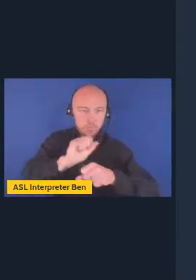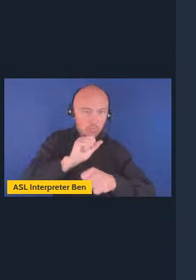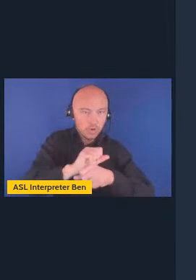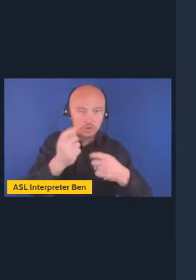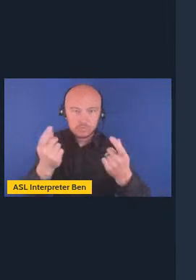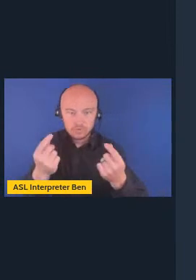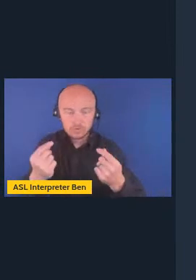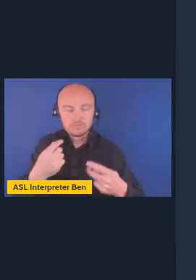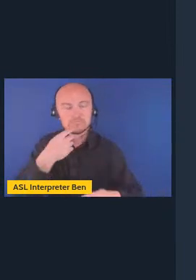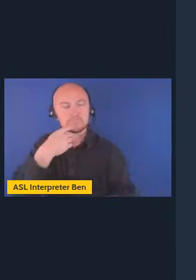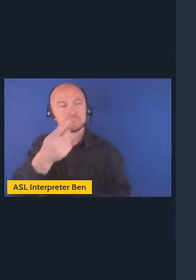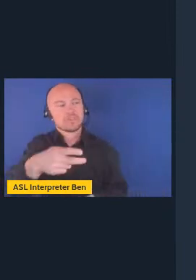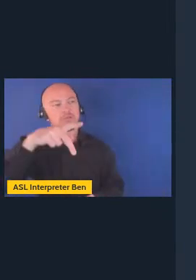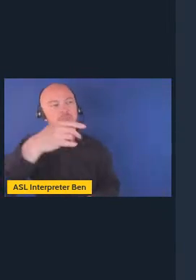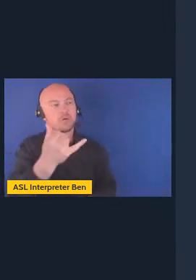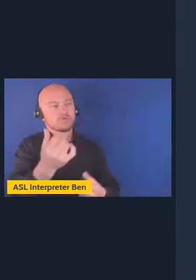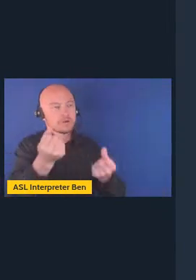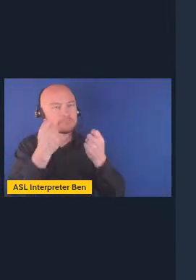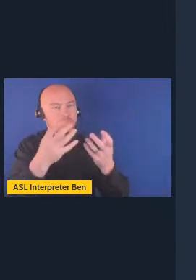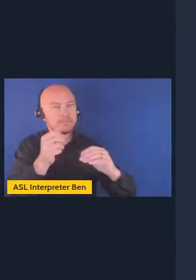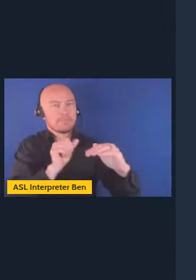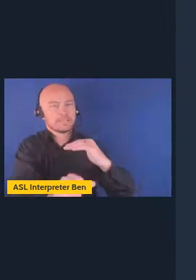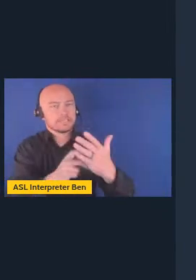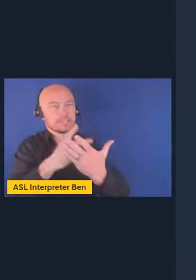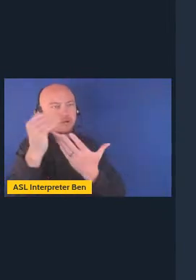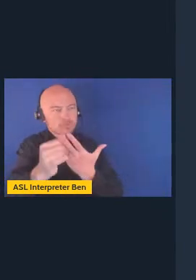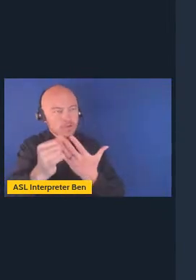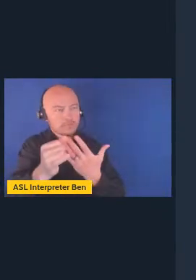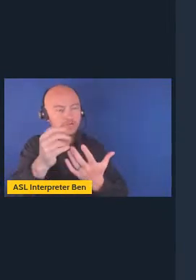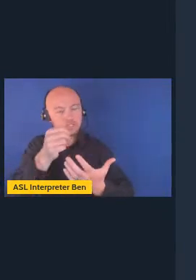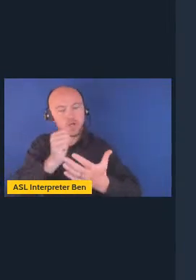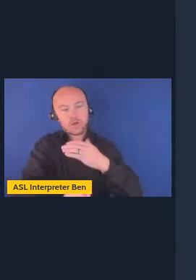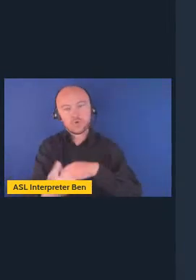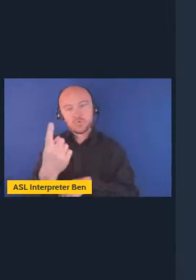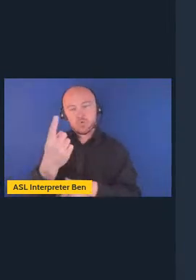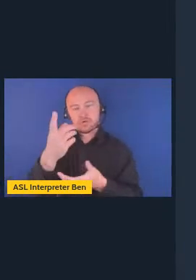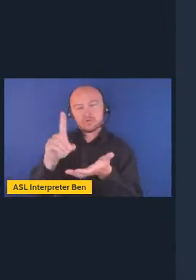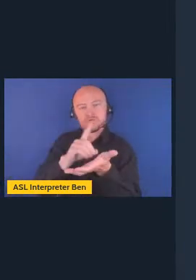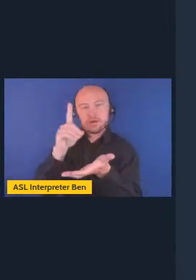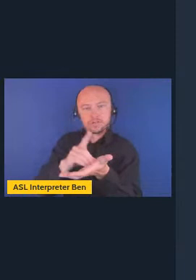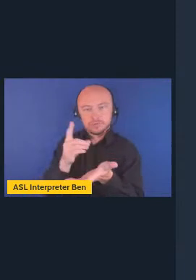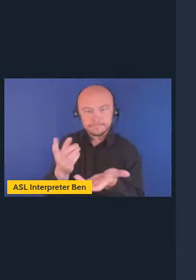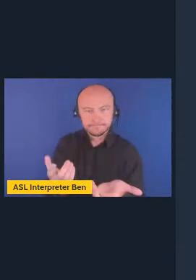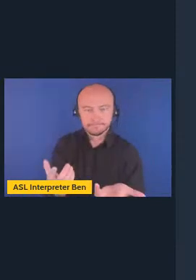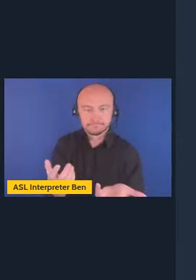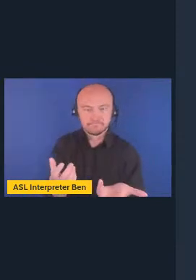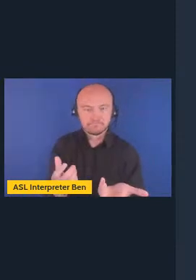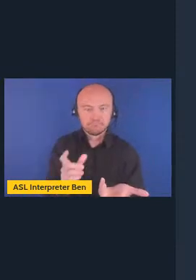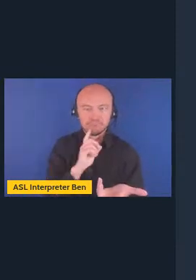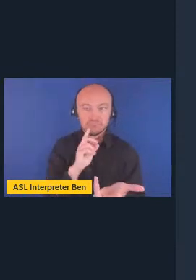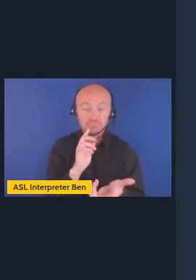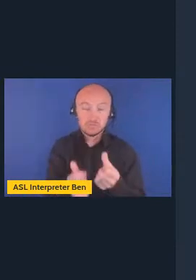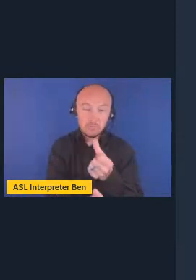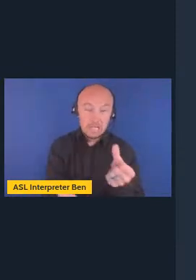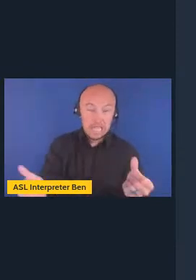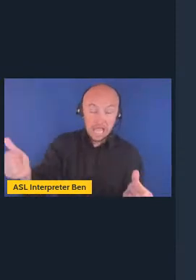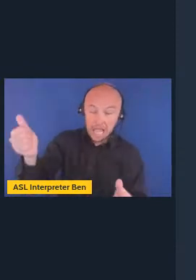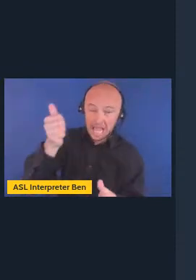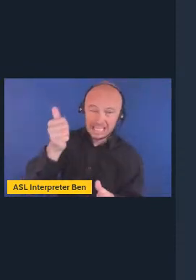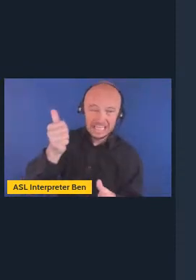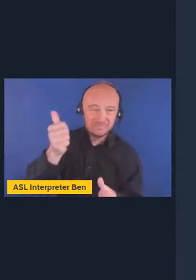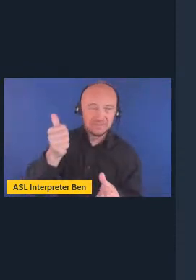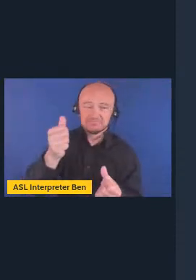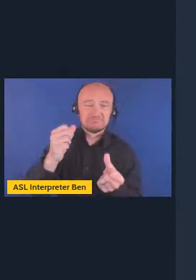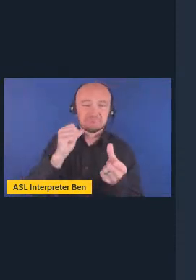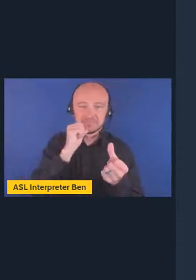Projen to generate multiple sub-projects into different subdirectories. But it's not a high-level abstraction, and it can